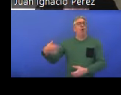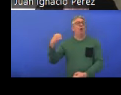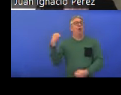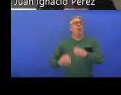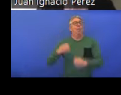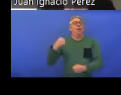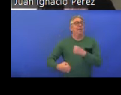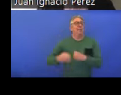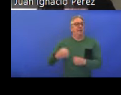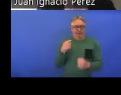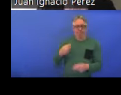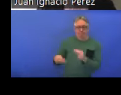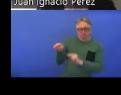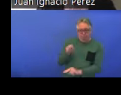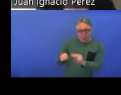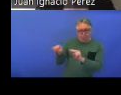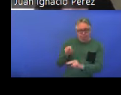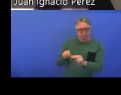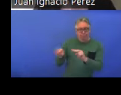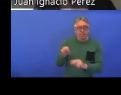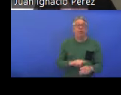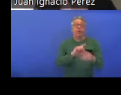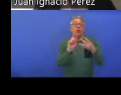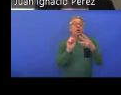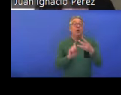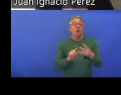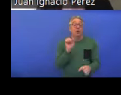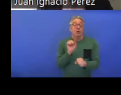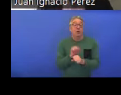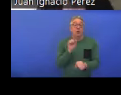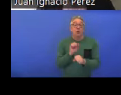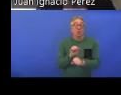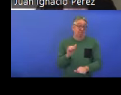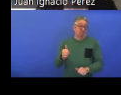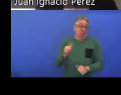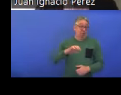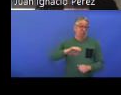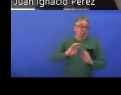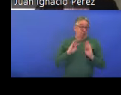other function of undertaking inquiries